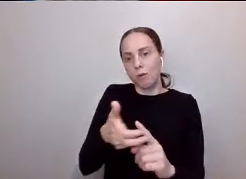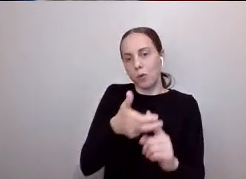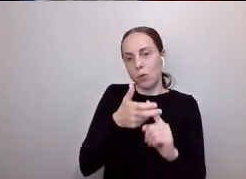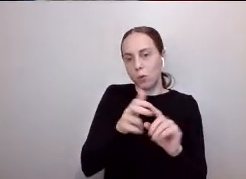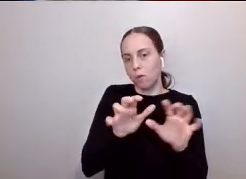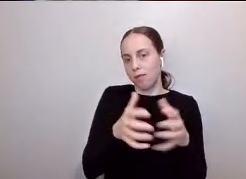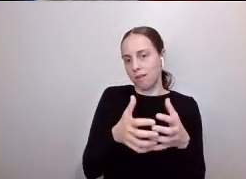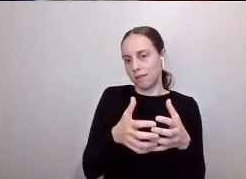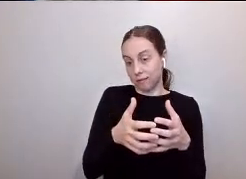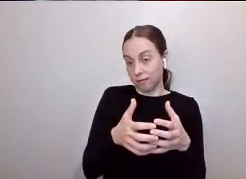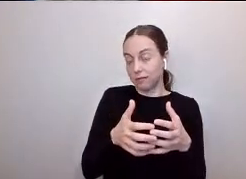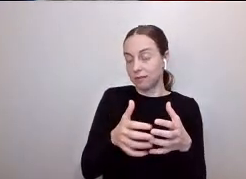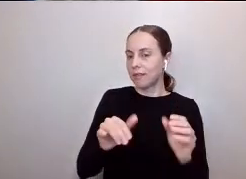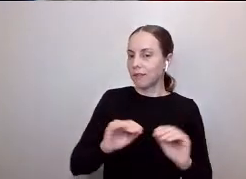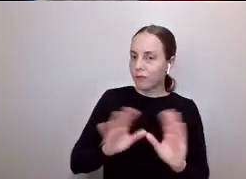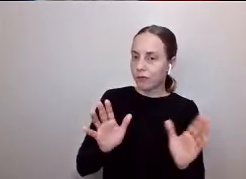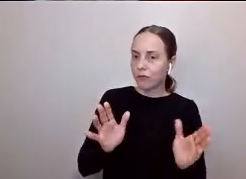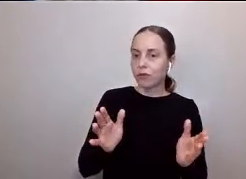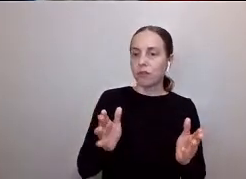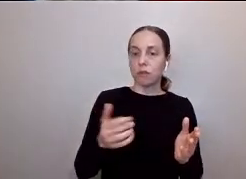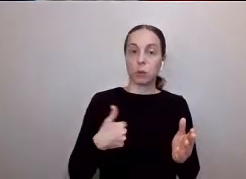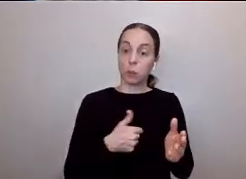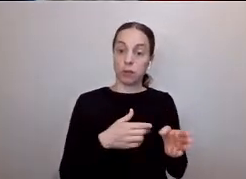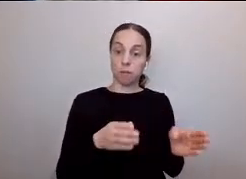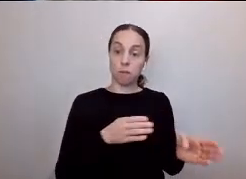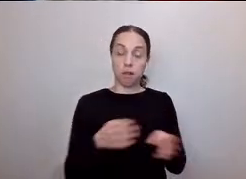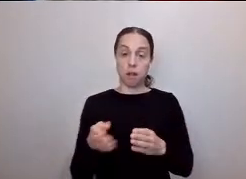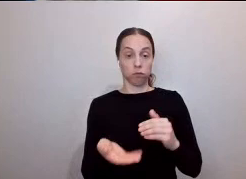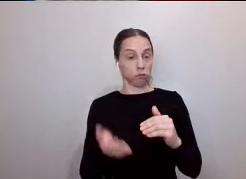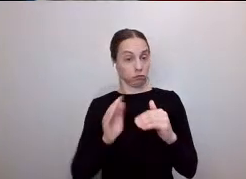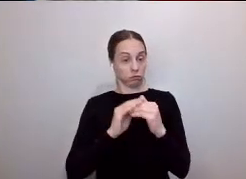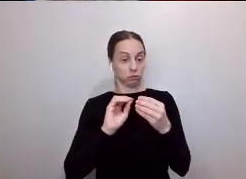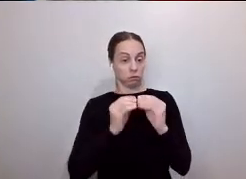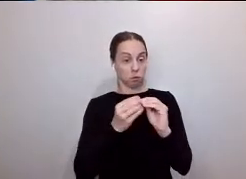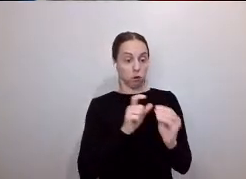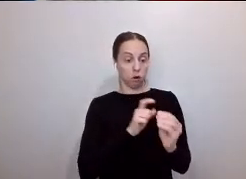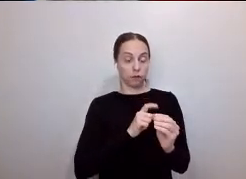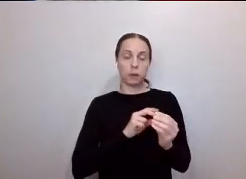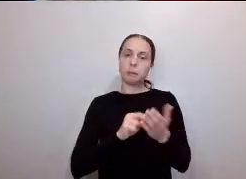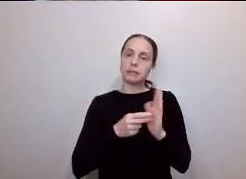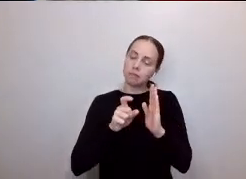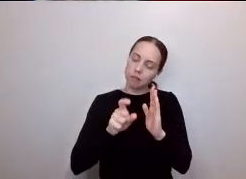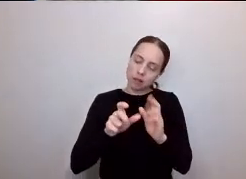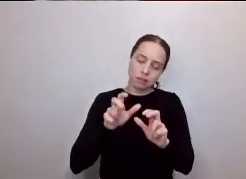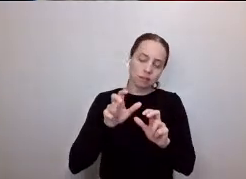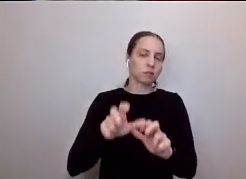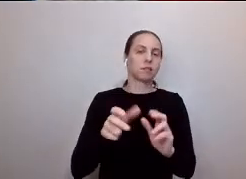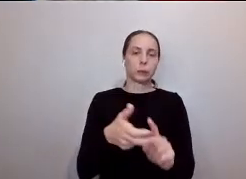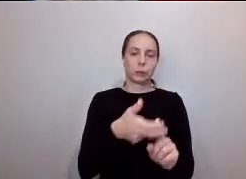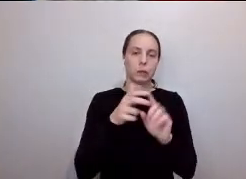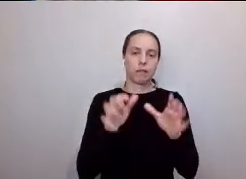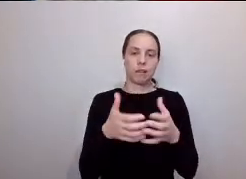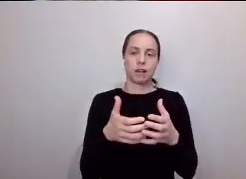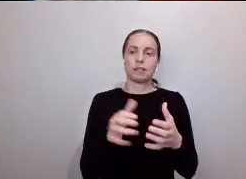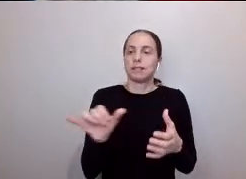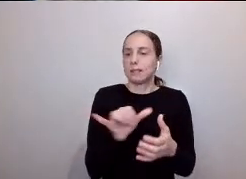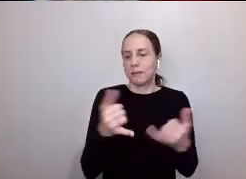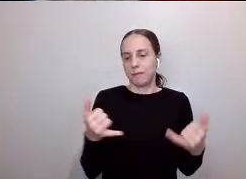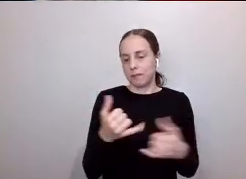going to increase the amount of officers, you have to invest in the recruiting classes like we did in this year's budget, like we did in previous